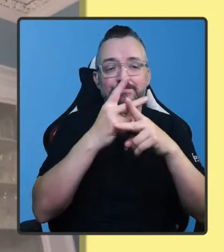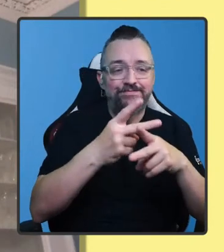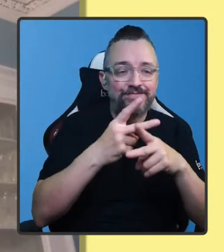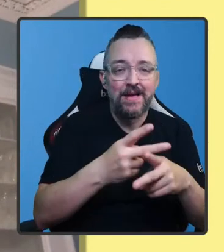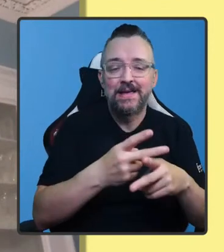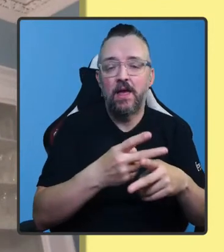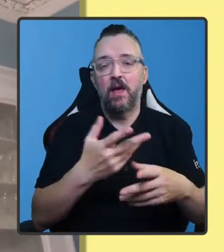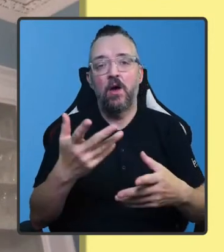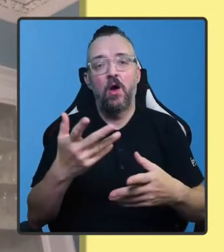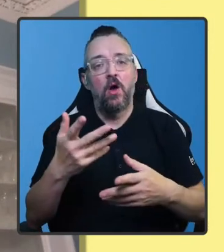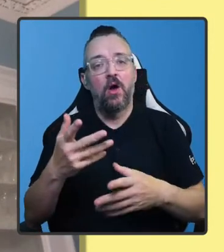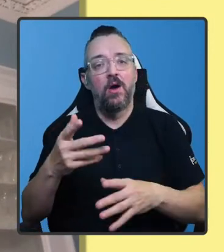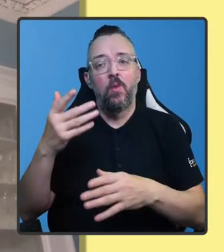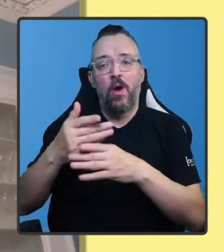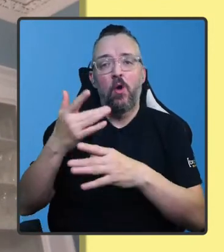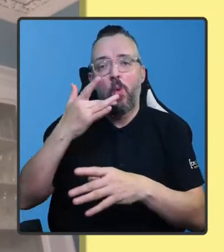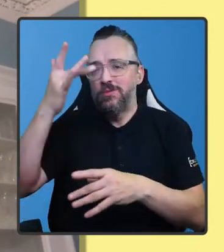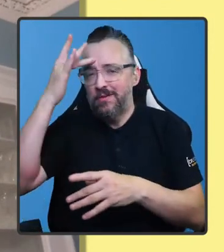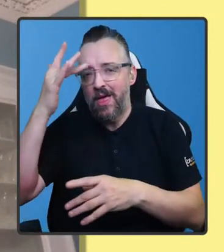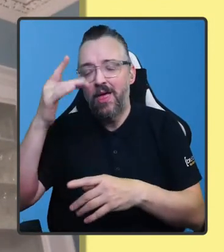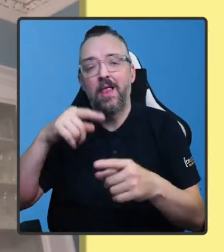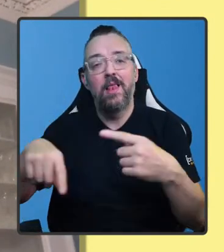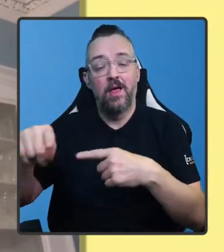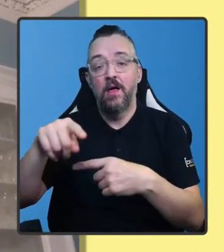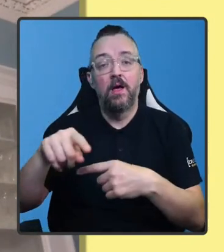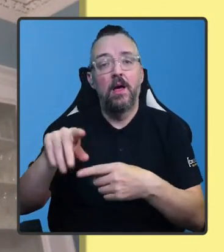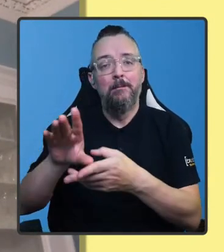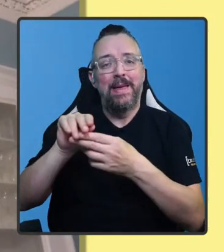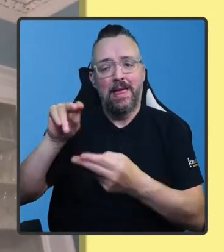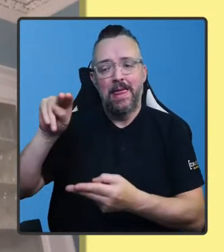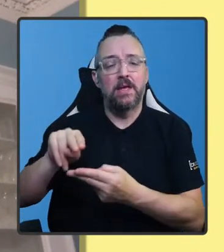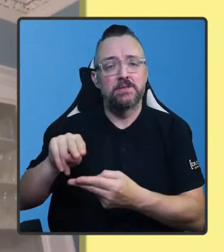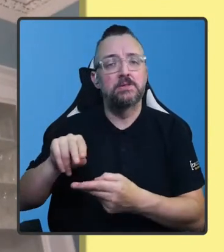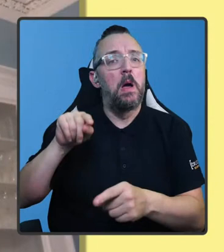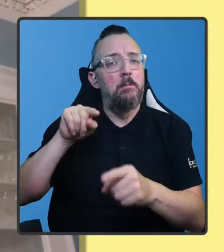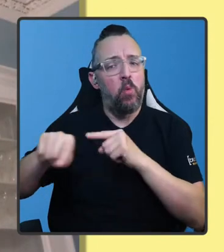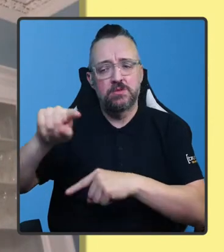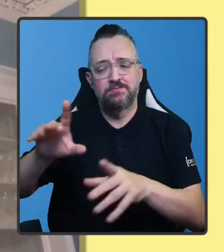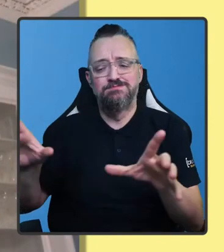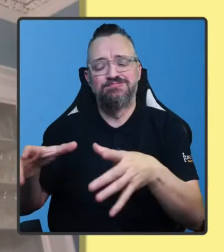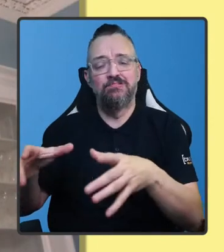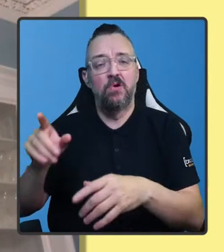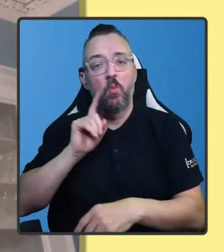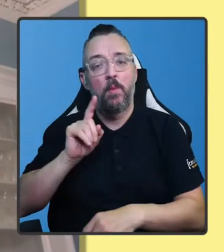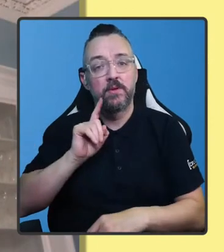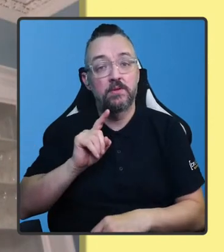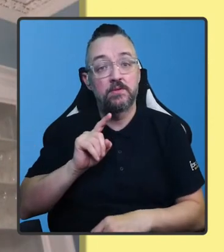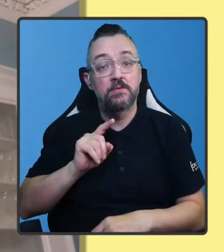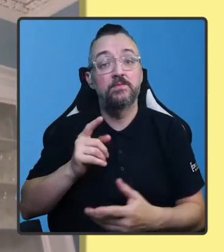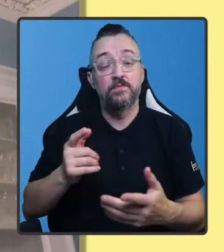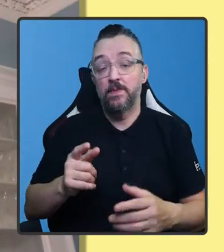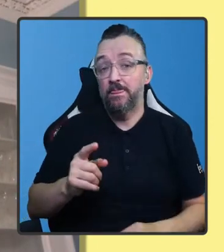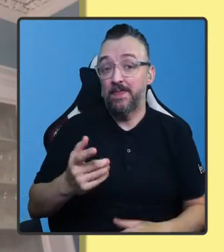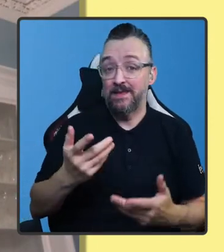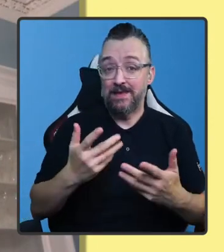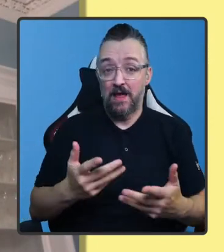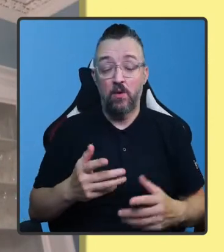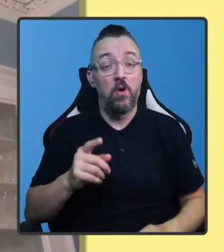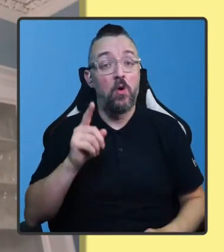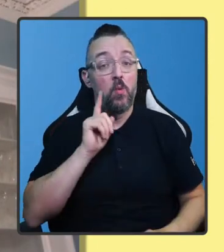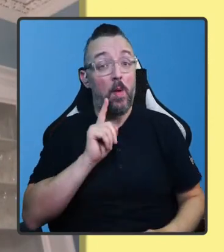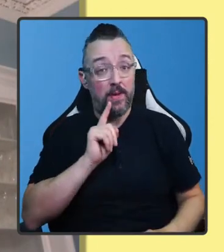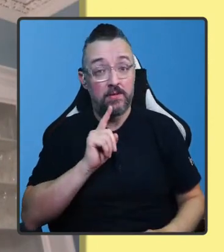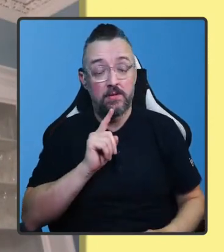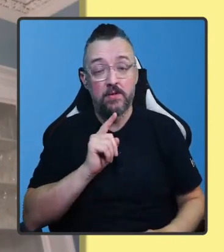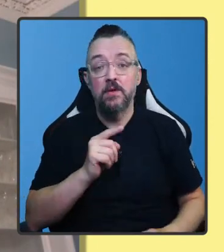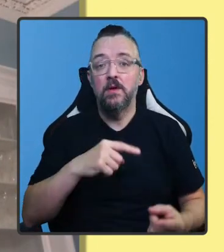pay less, with many having the bare minimum of pensions offered. Without change, women of today will once again